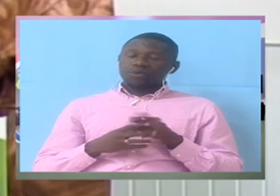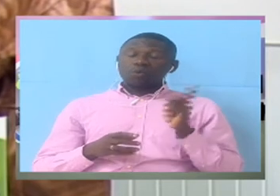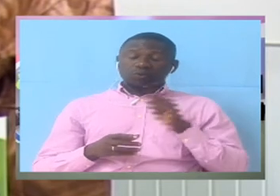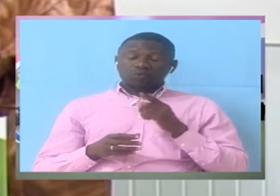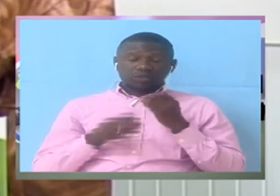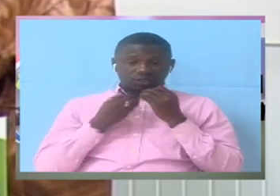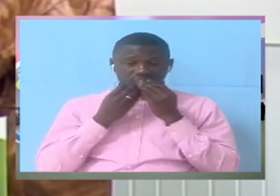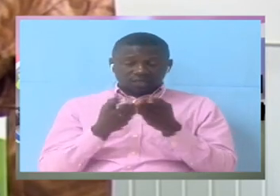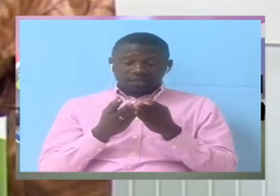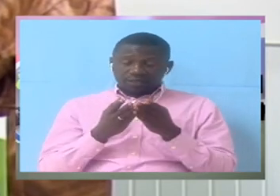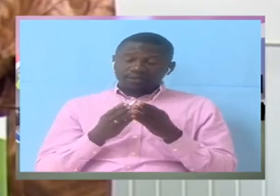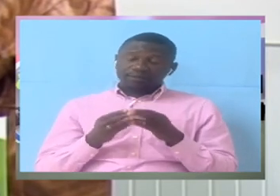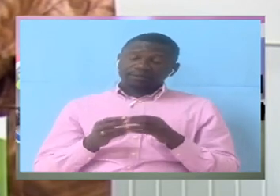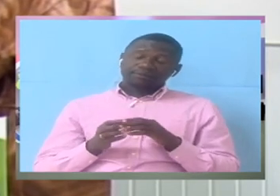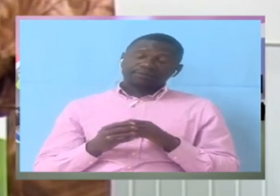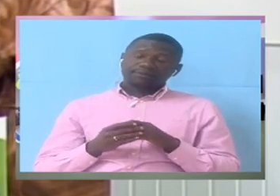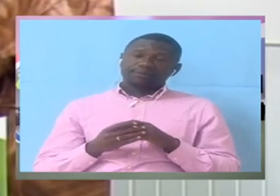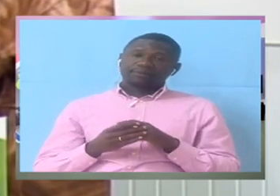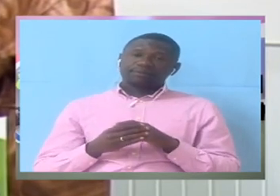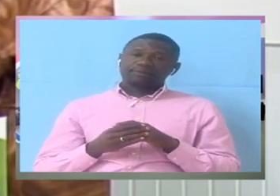what we said was